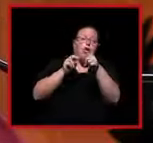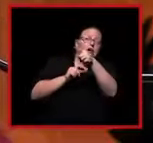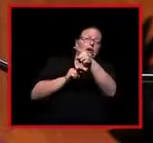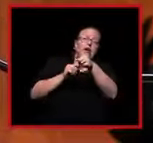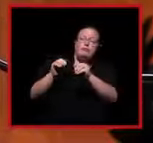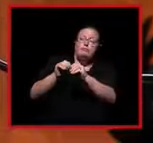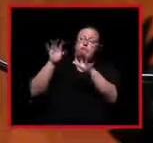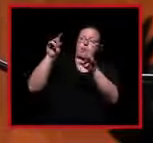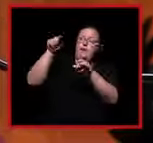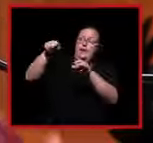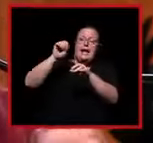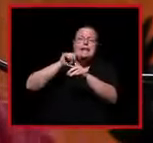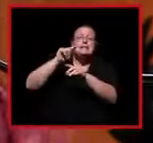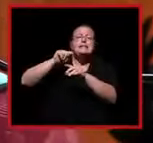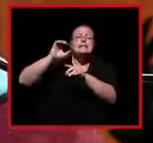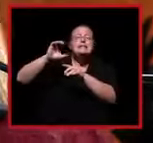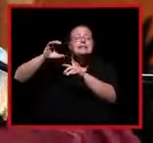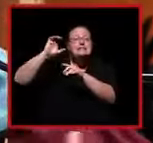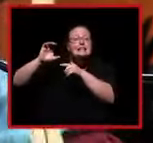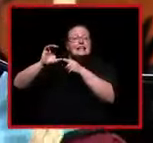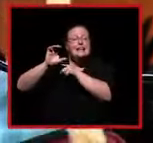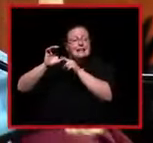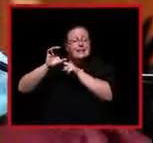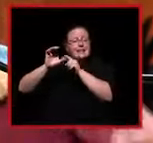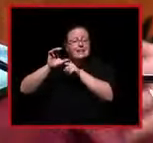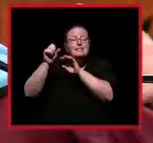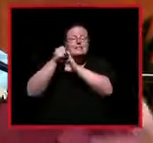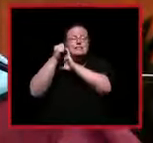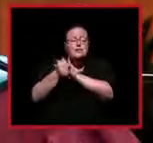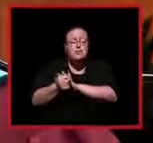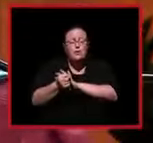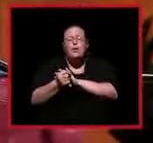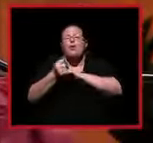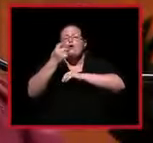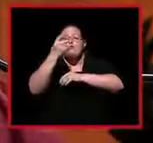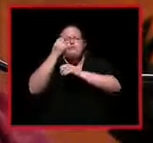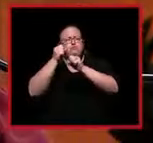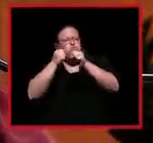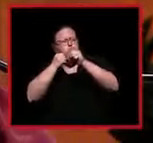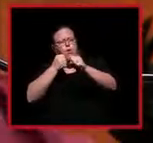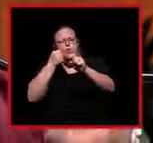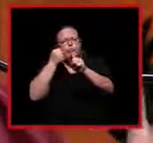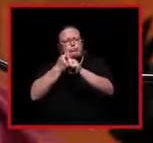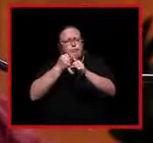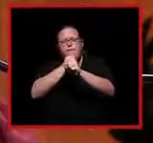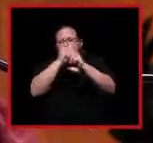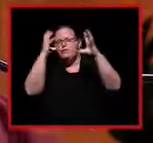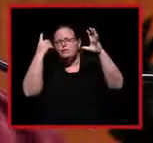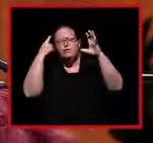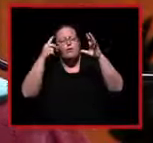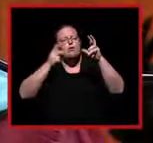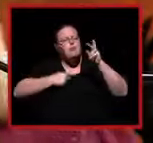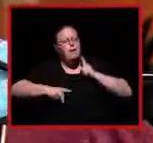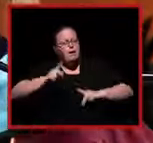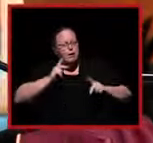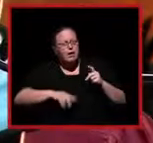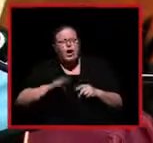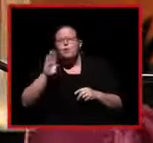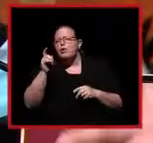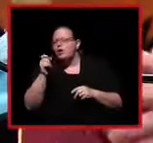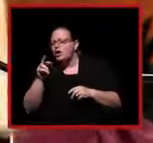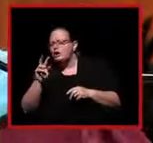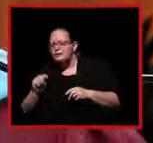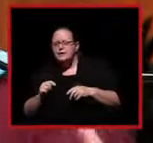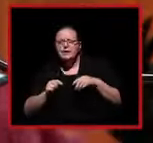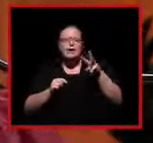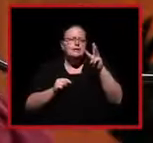is possible. STCC is the symbol of a bold vision for humanity, the symbol that both Booker T and